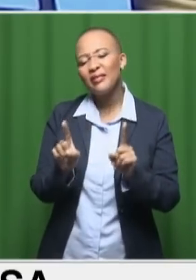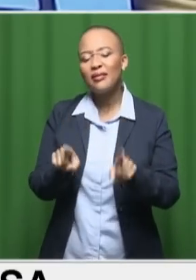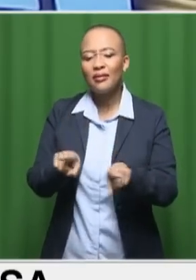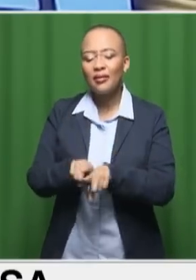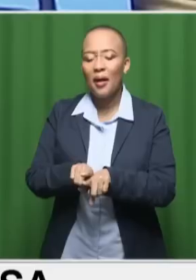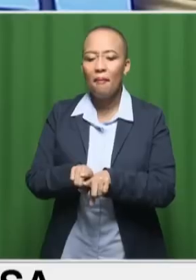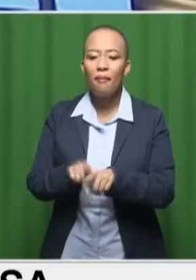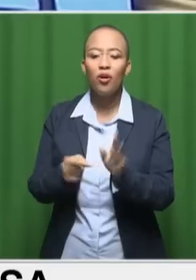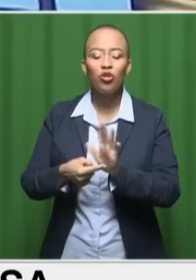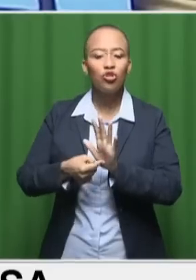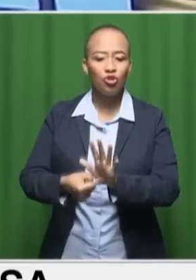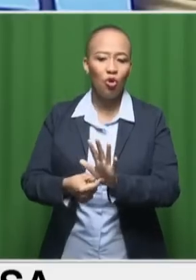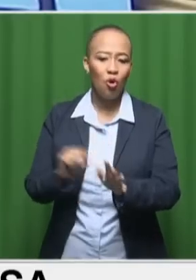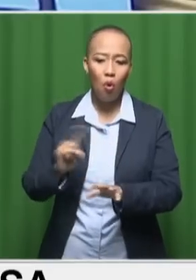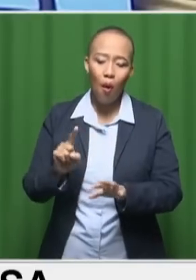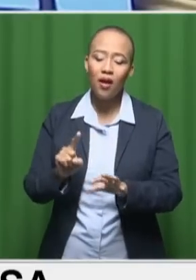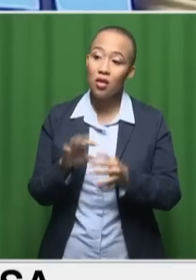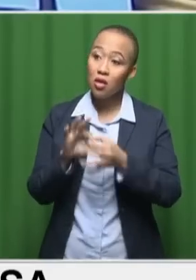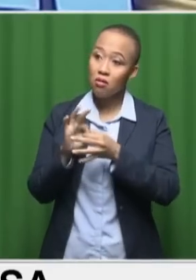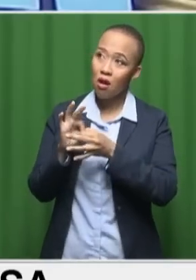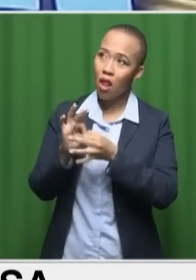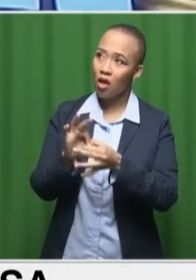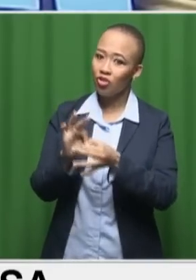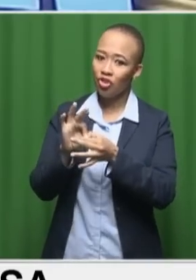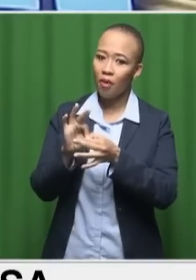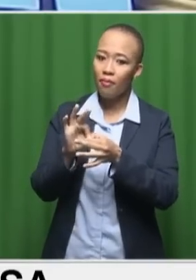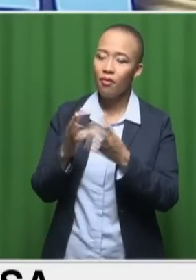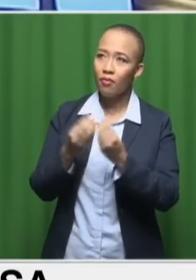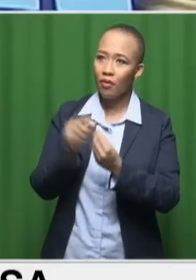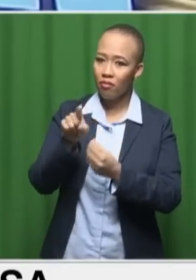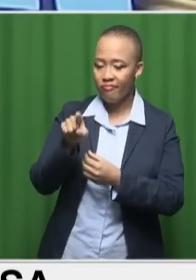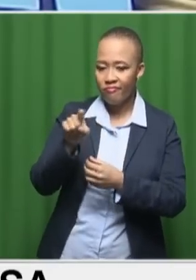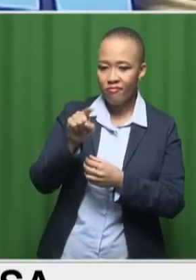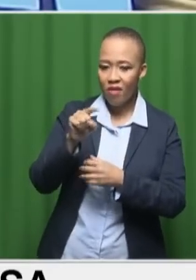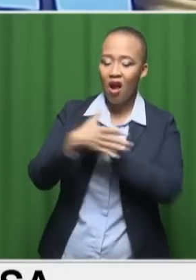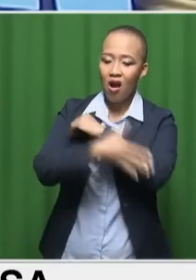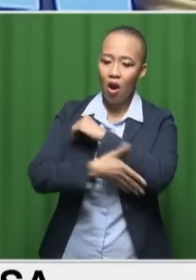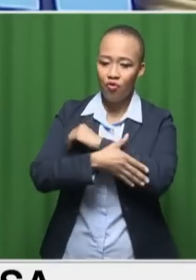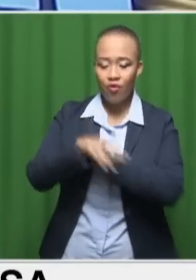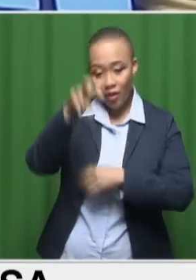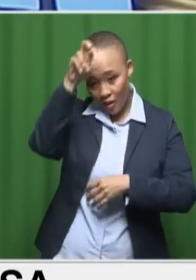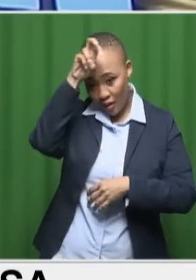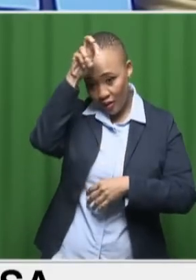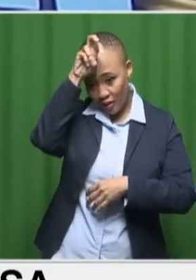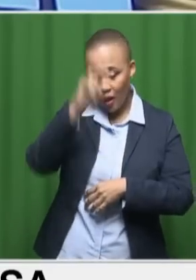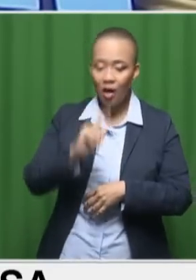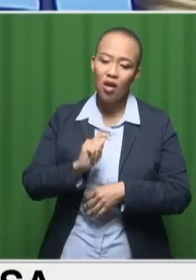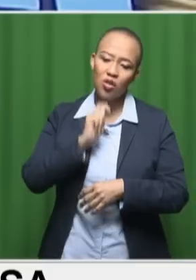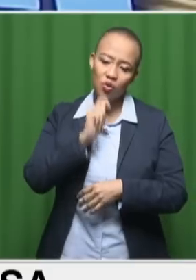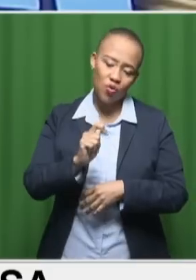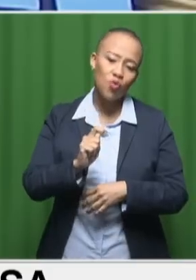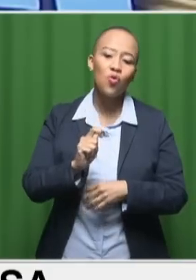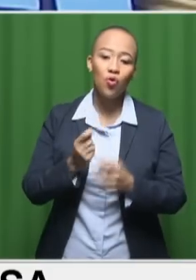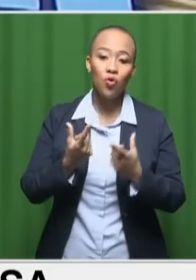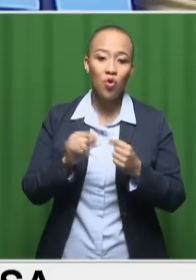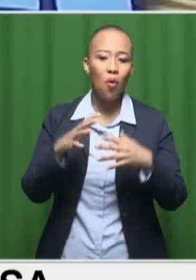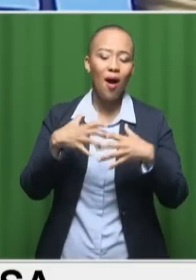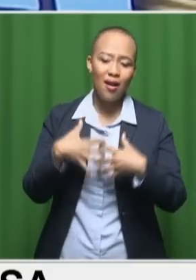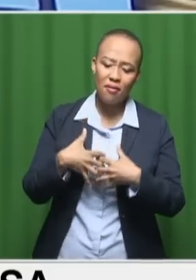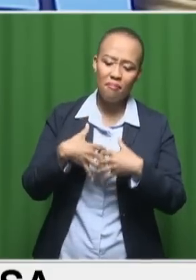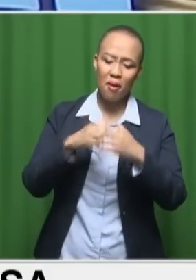a lot of cozy relations with Russia in the last year, really creating a strain in its own bilateral relations